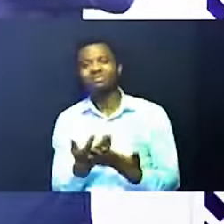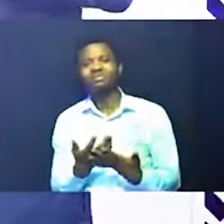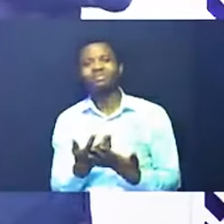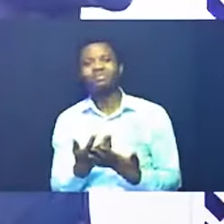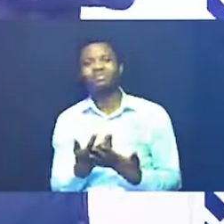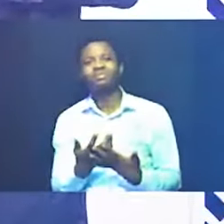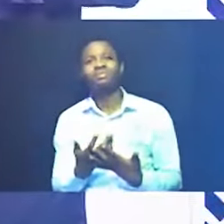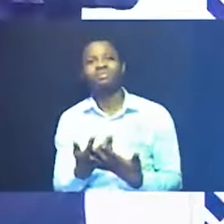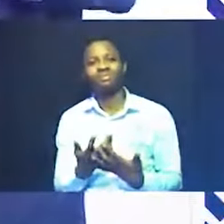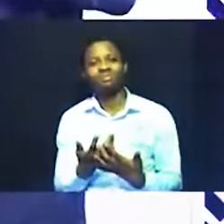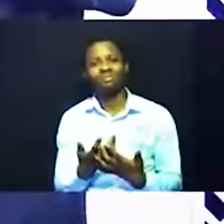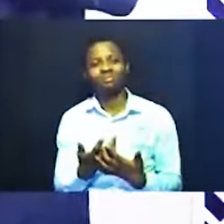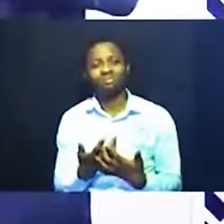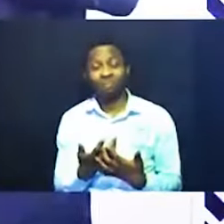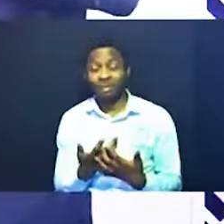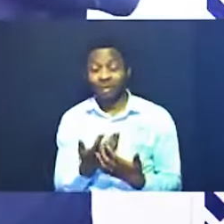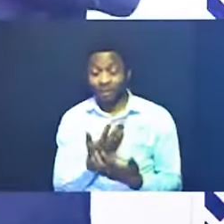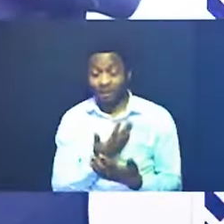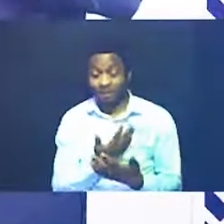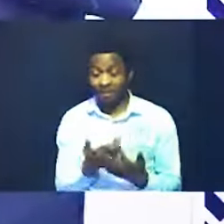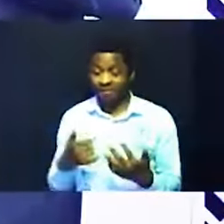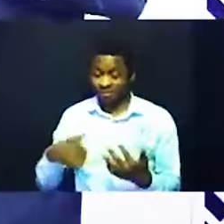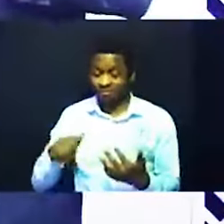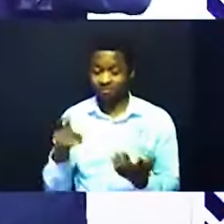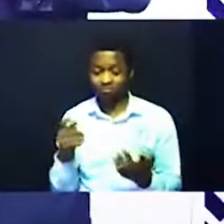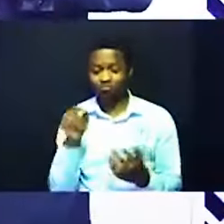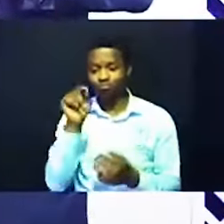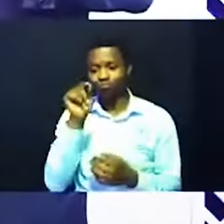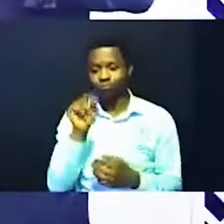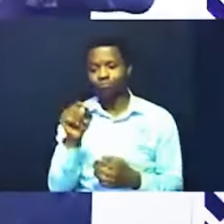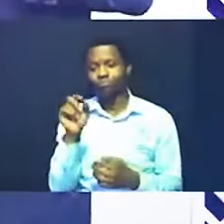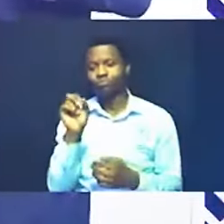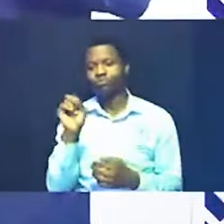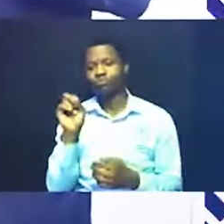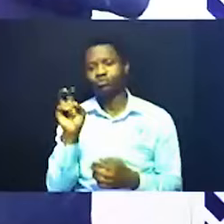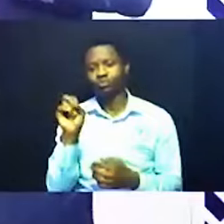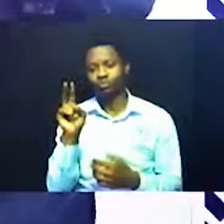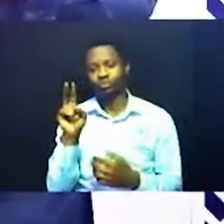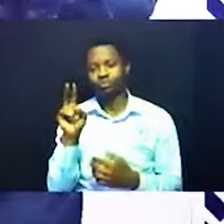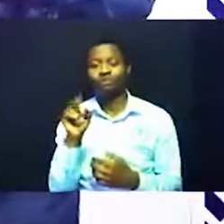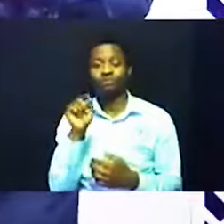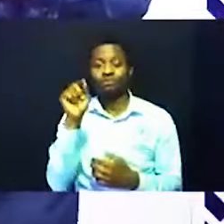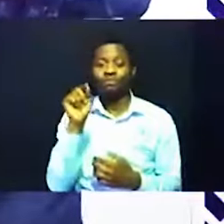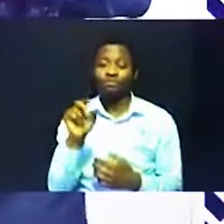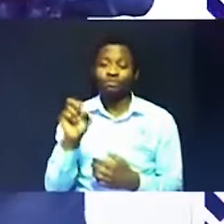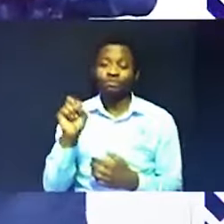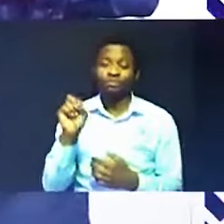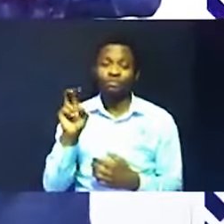better moreover verse 12 Ecclesiastes 9